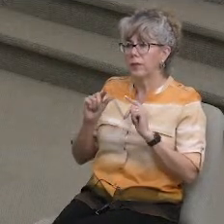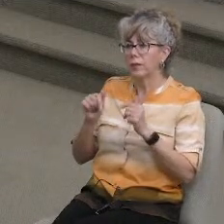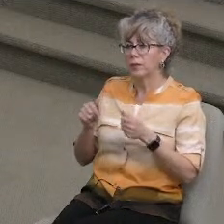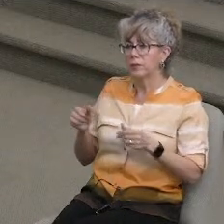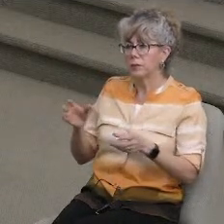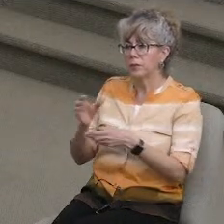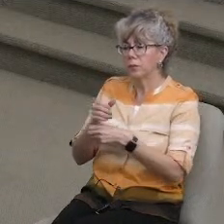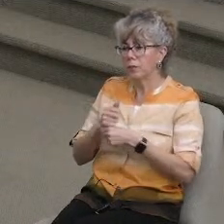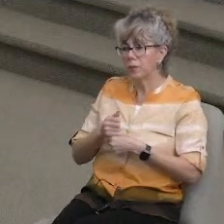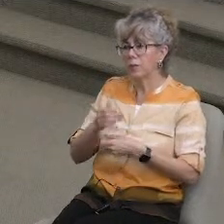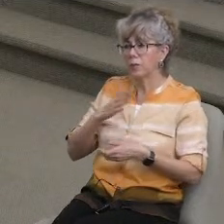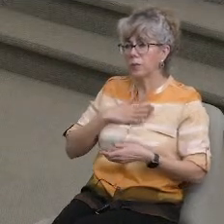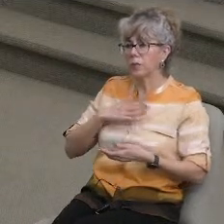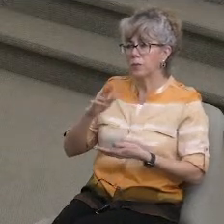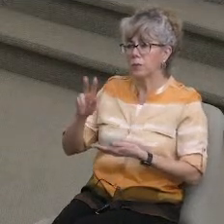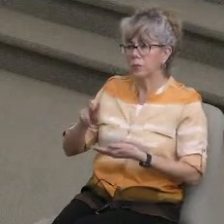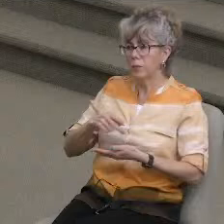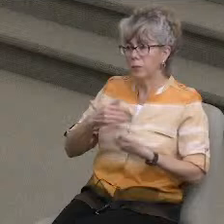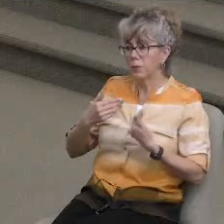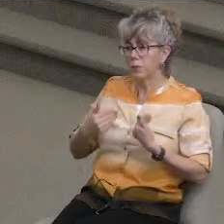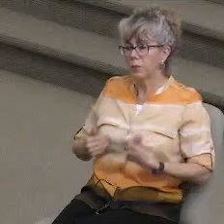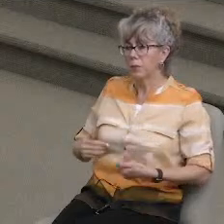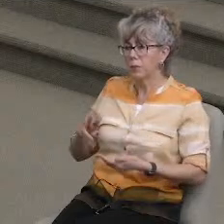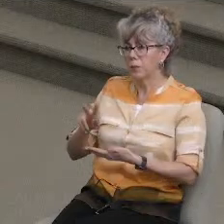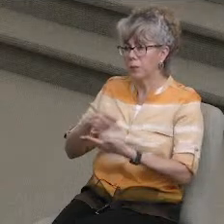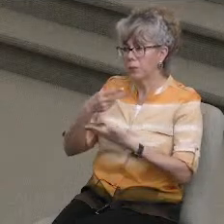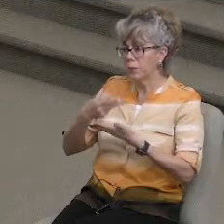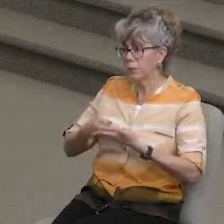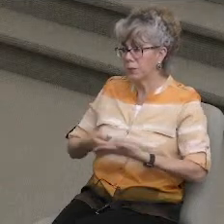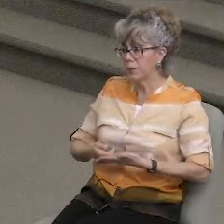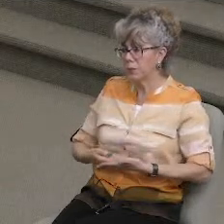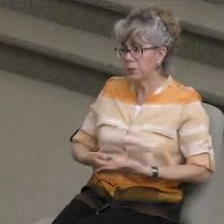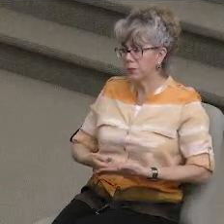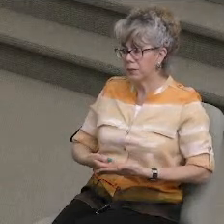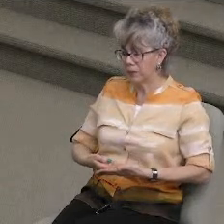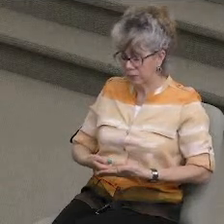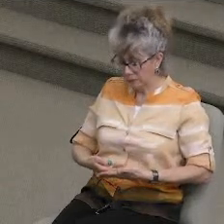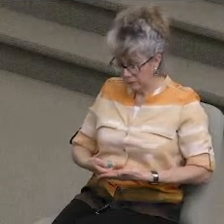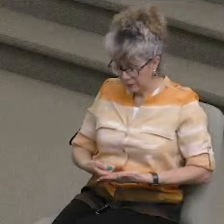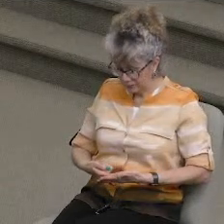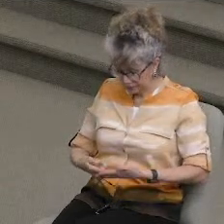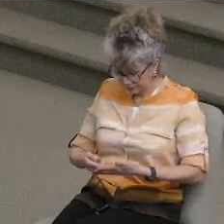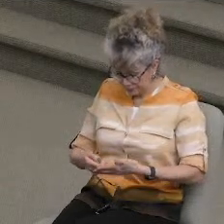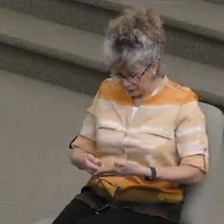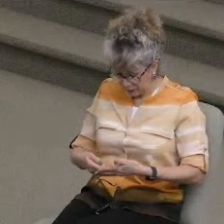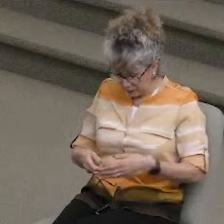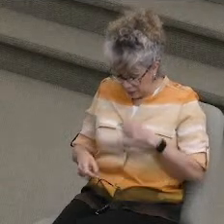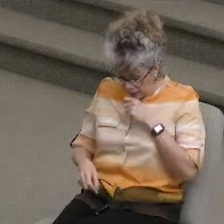Gonna hold my body down.